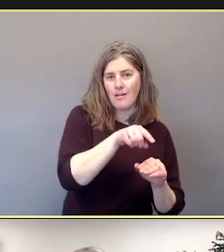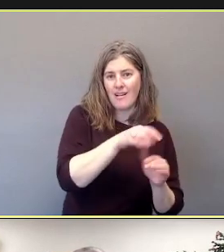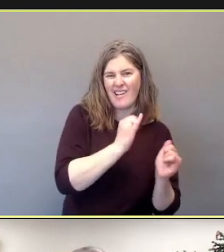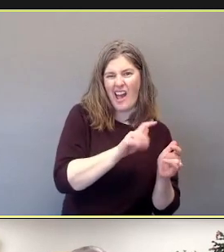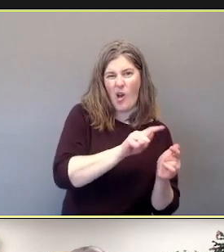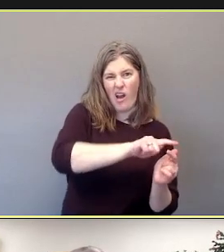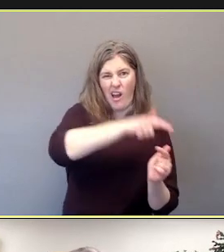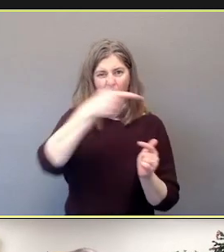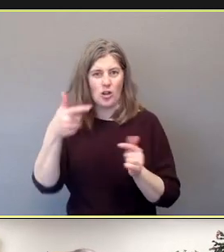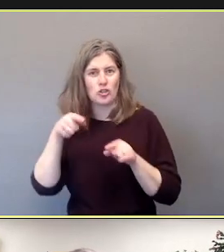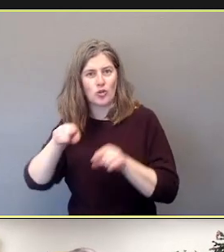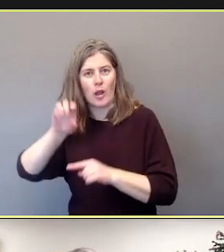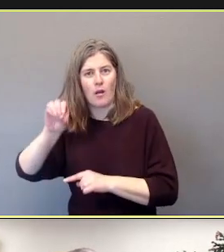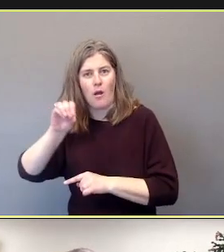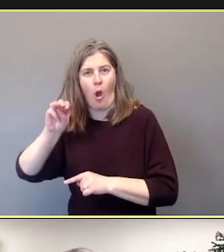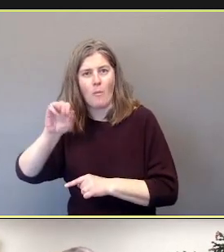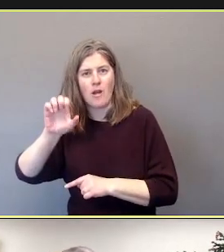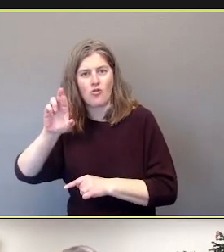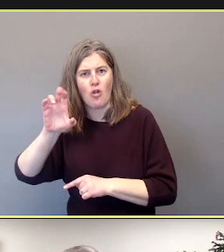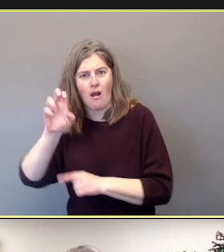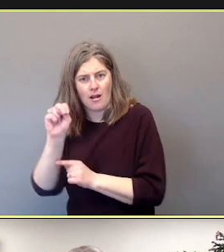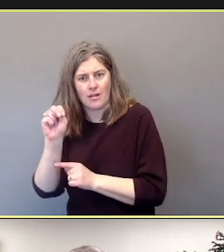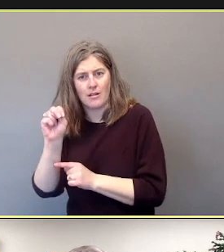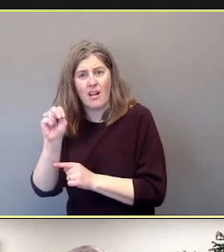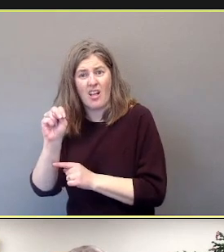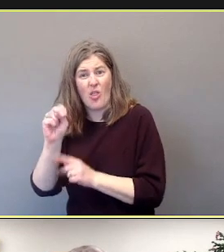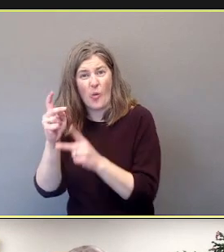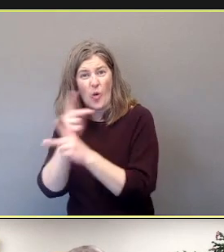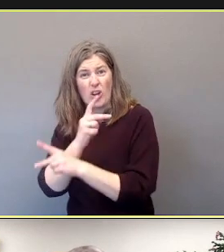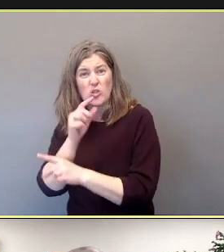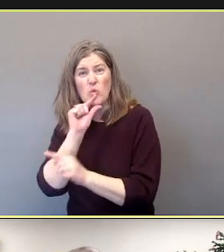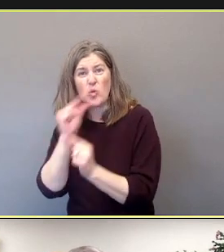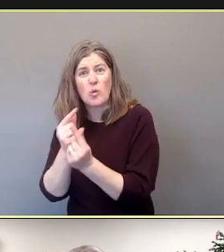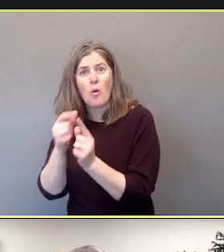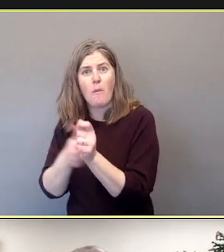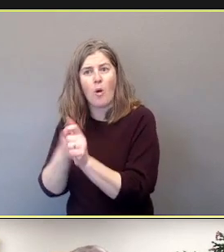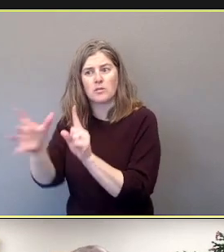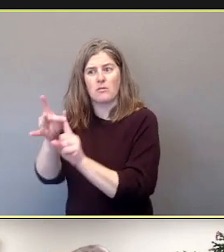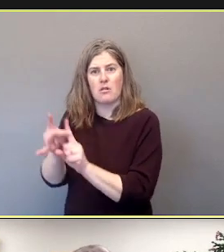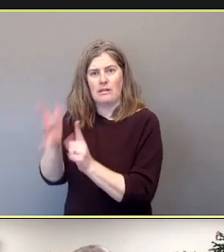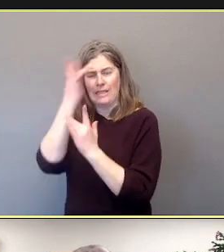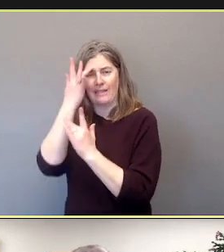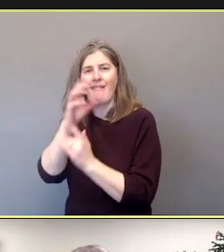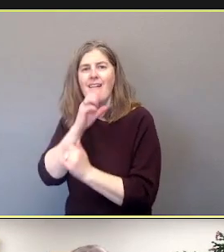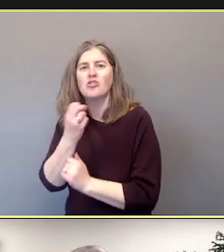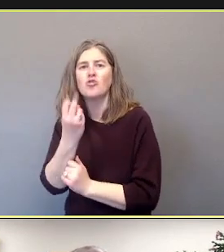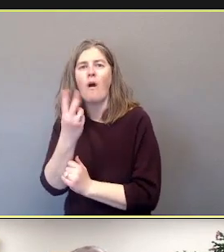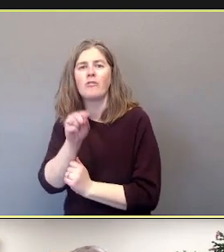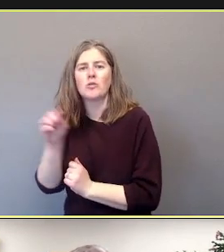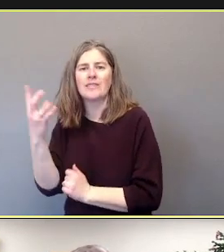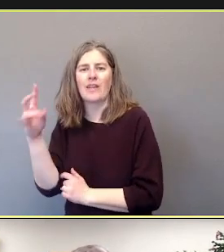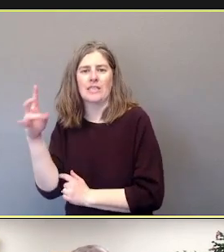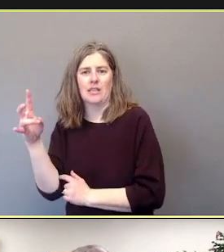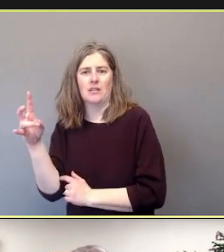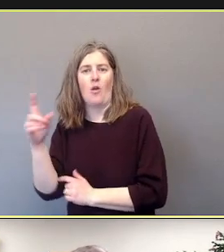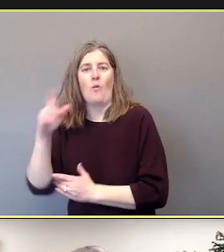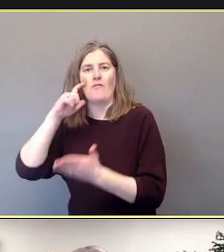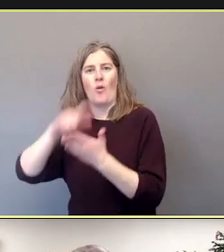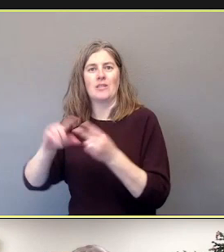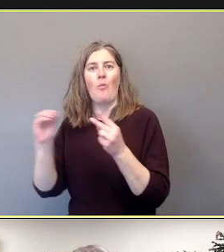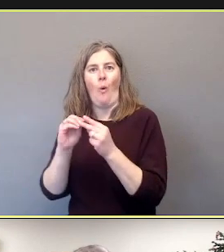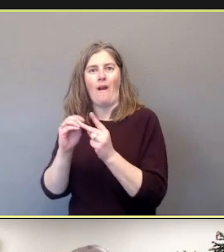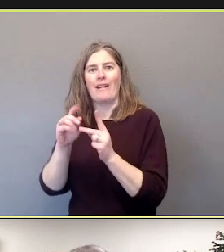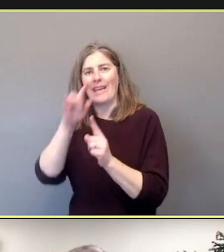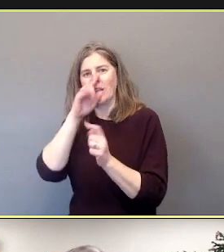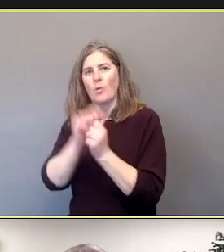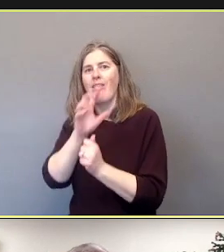in Omicron, the number one age group was 12 to 17. And we're seeing a lot more cases in 5 to 11 and